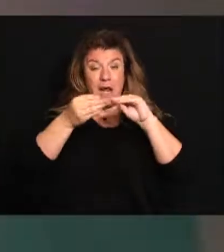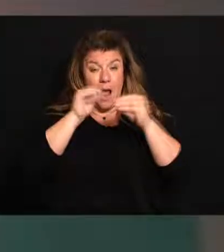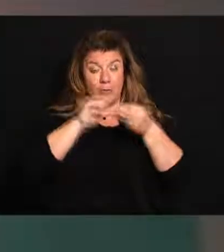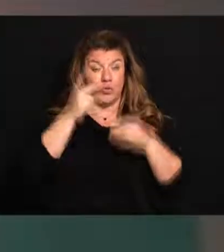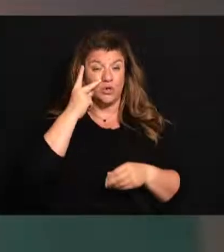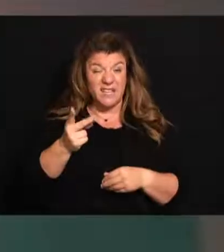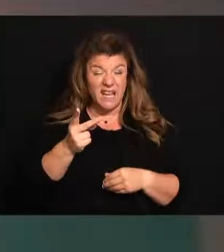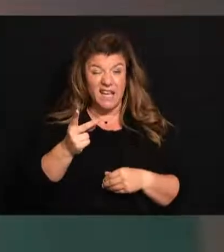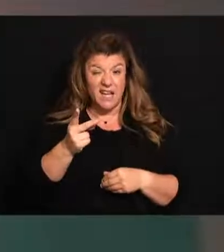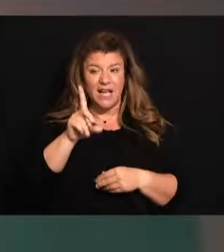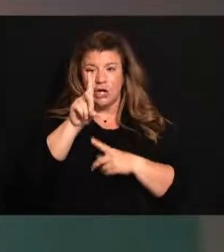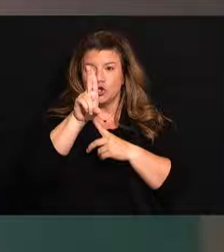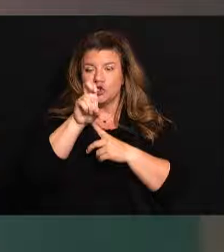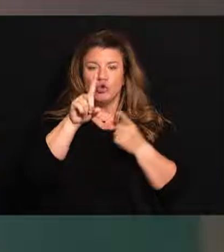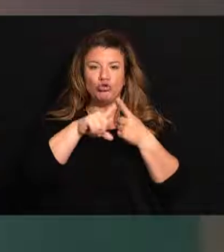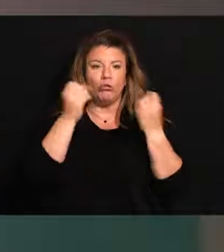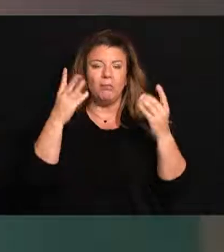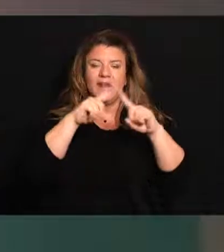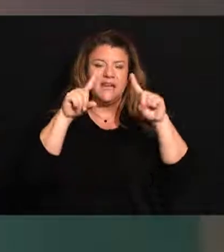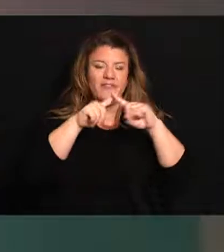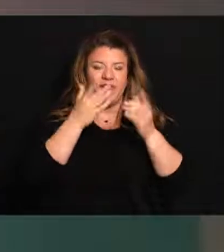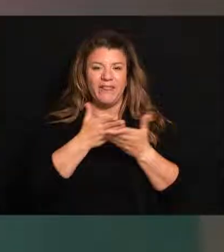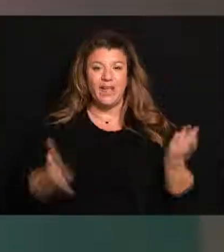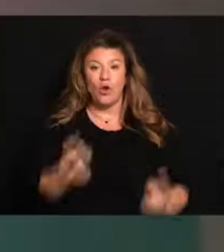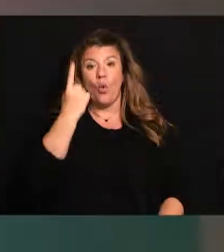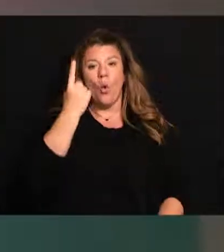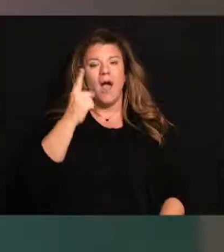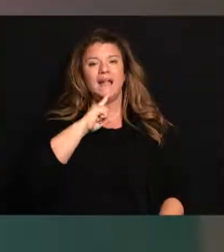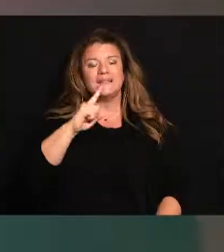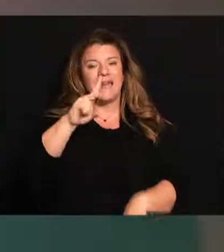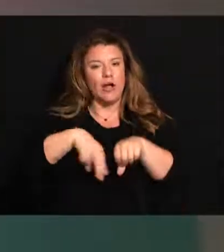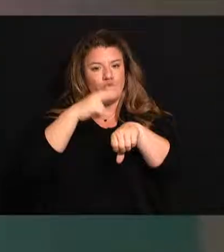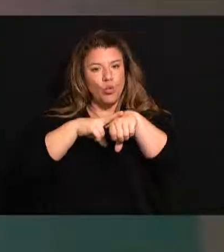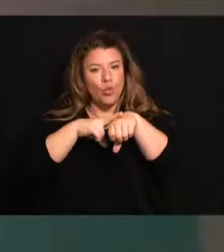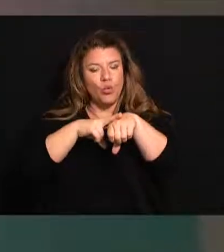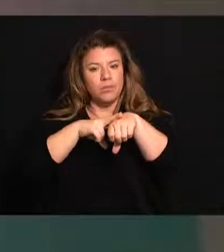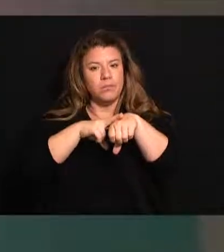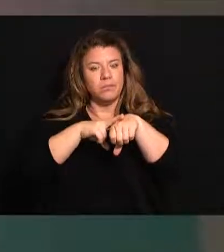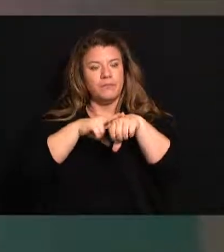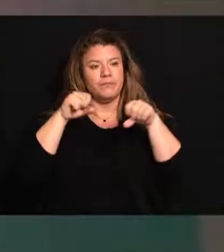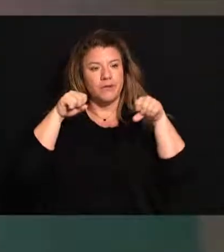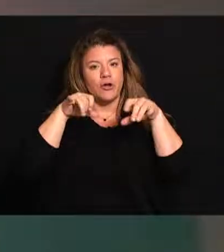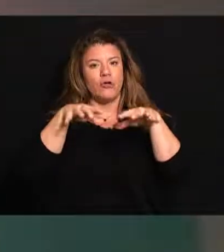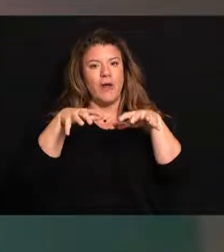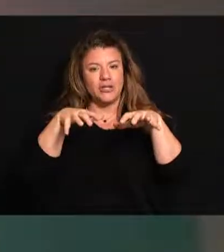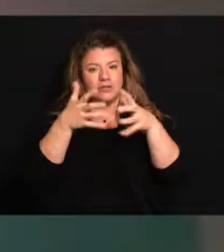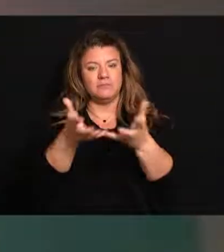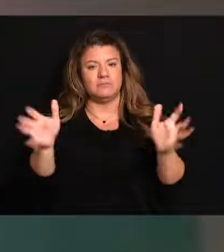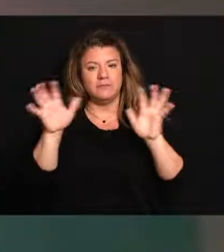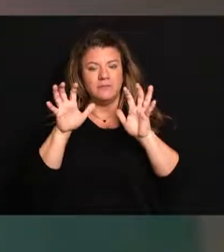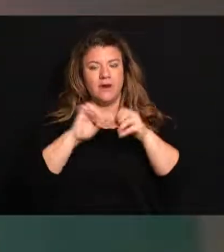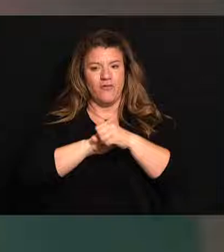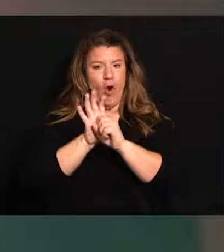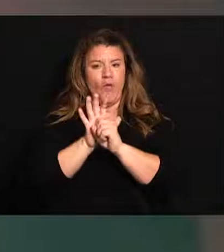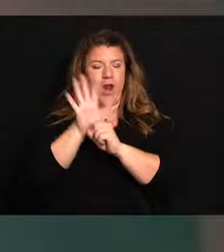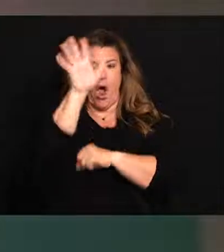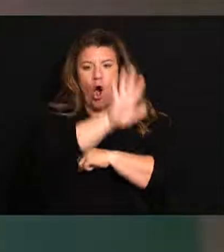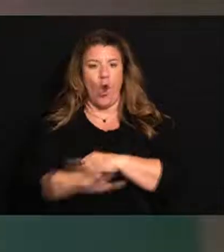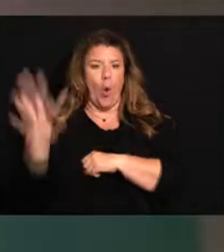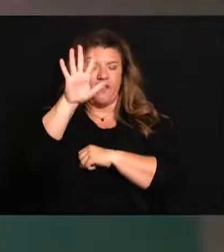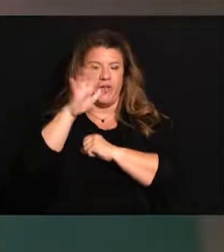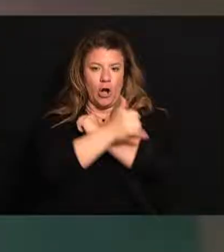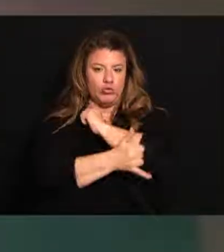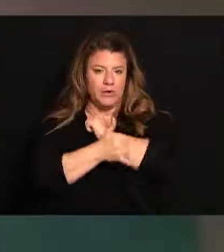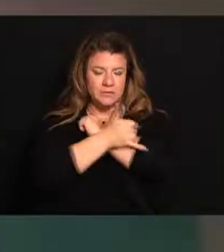is due to many factors. One, I think it is a natural progression of COVID in the country, and we're seeing that, as well